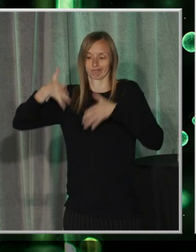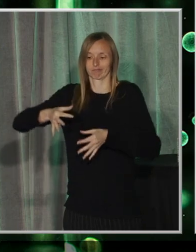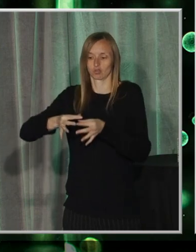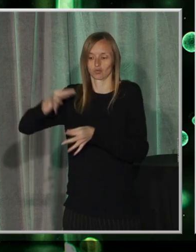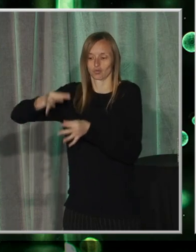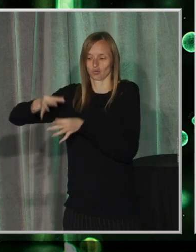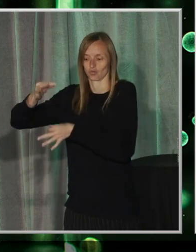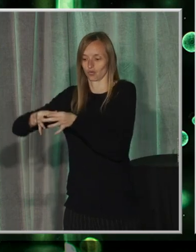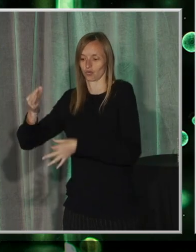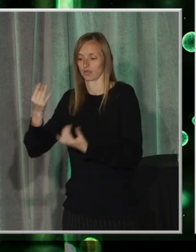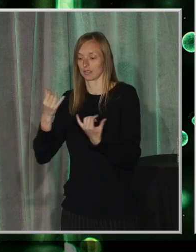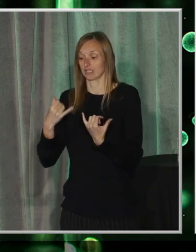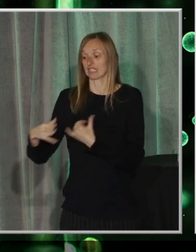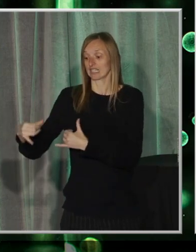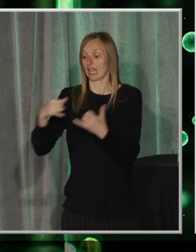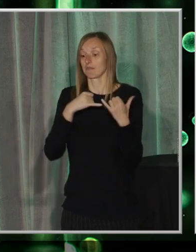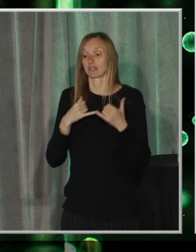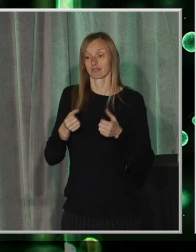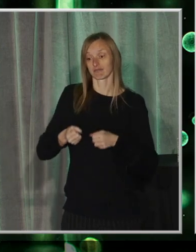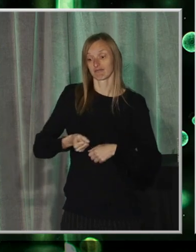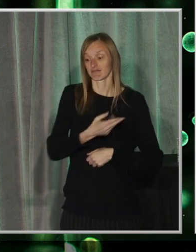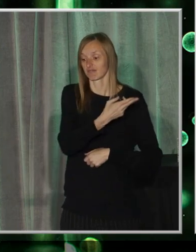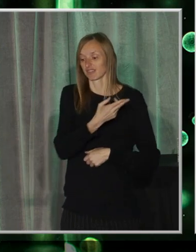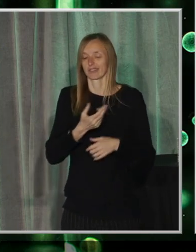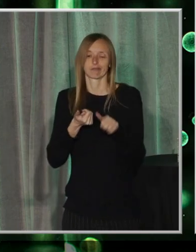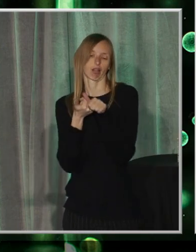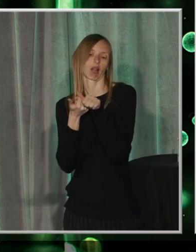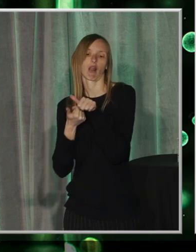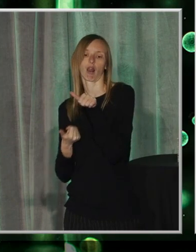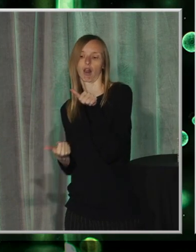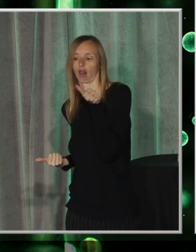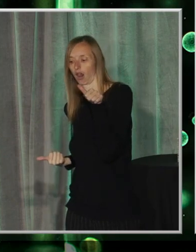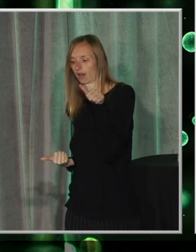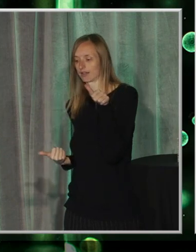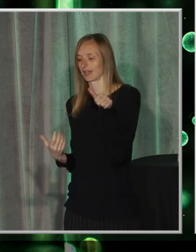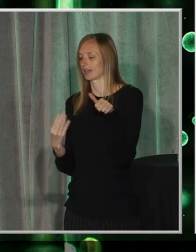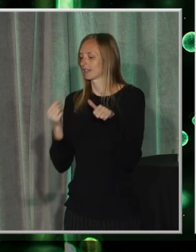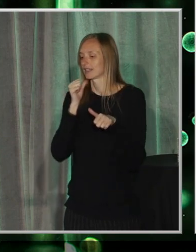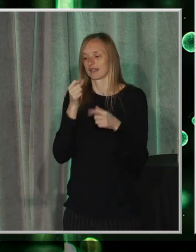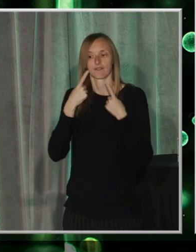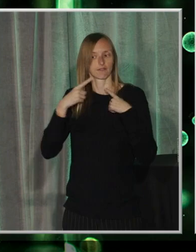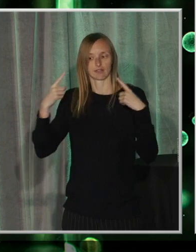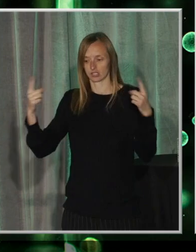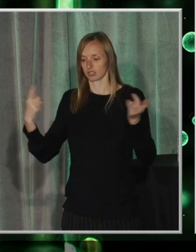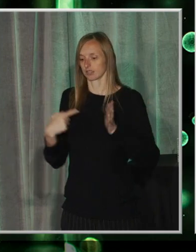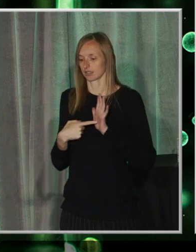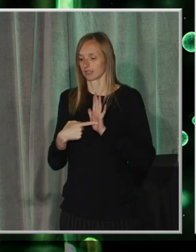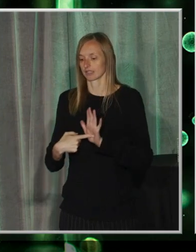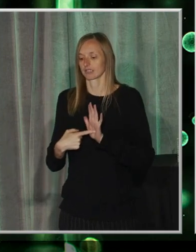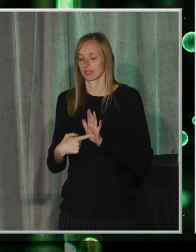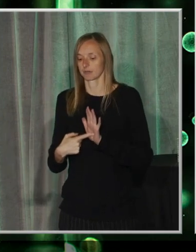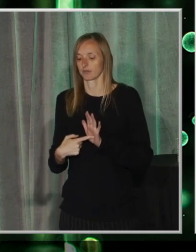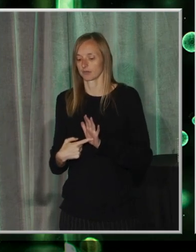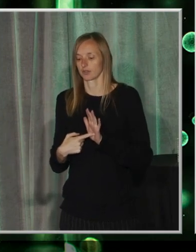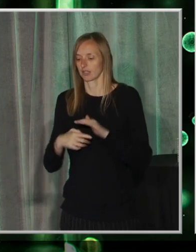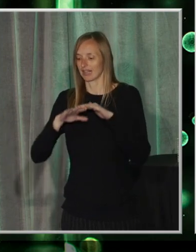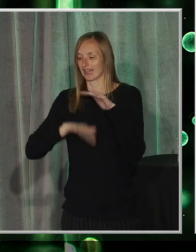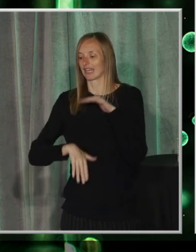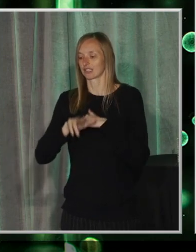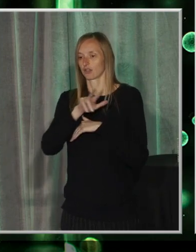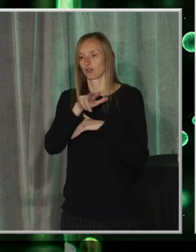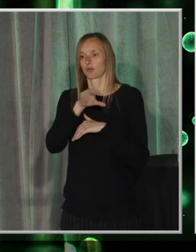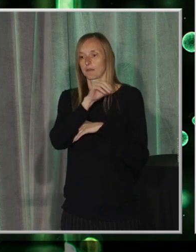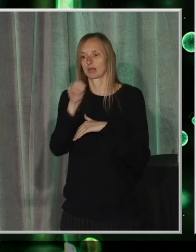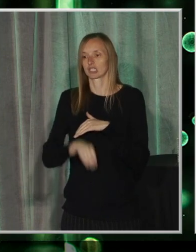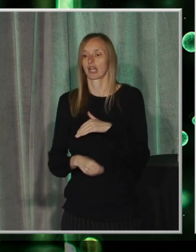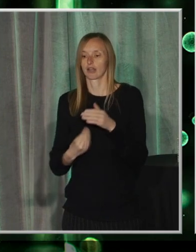the common disposal methods are outdated and inefficient. For example, less than 33%